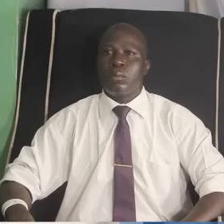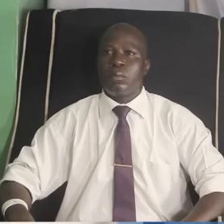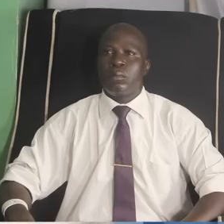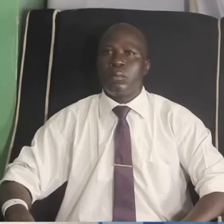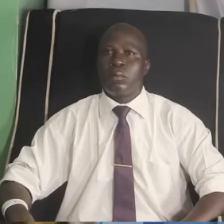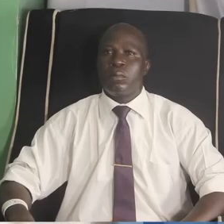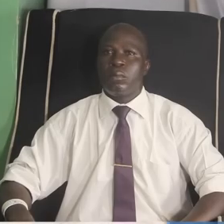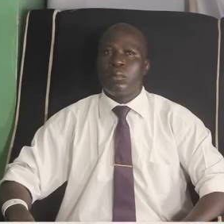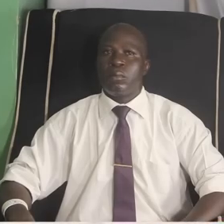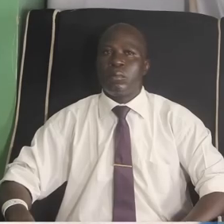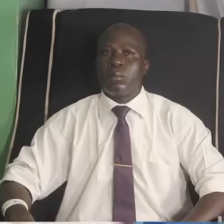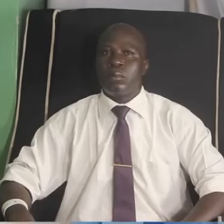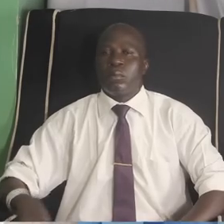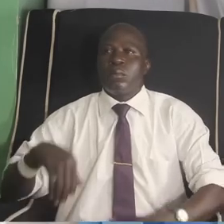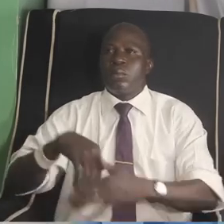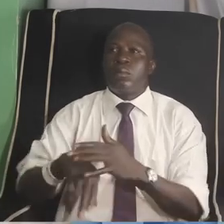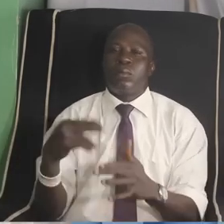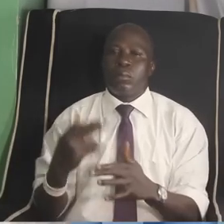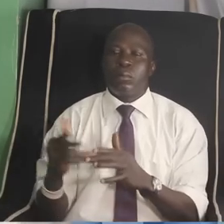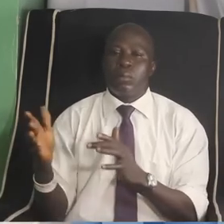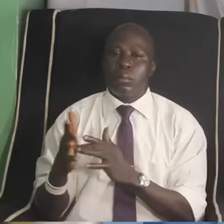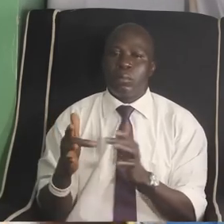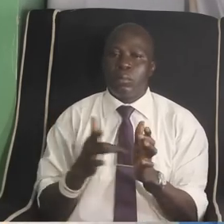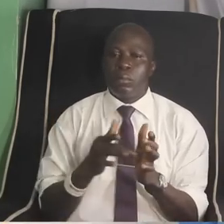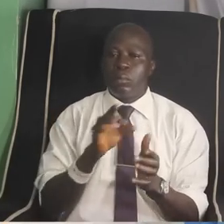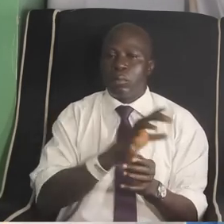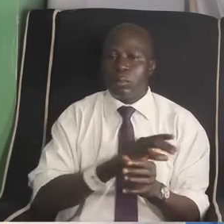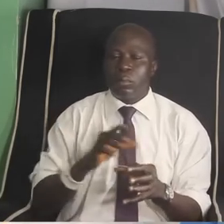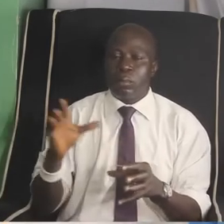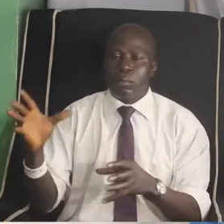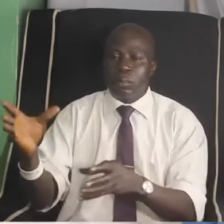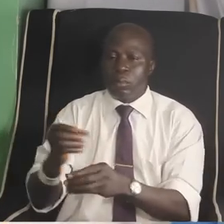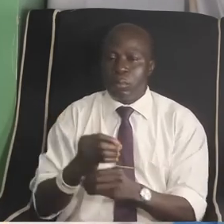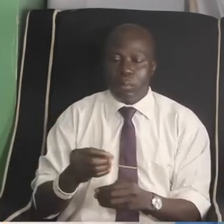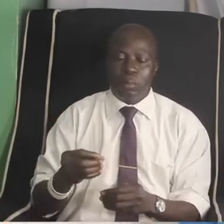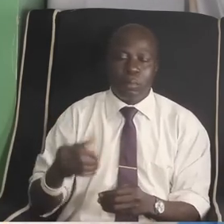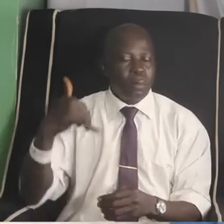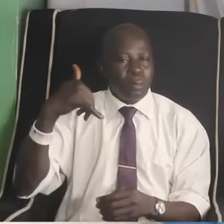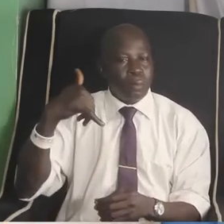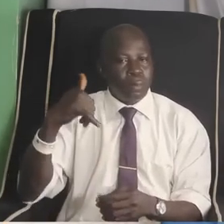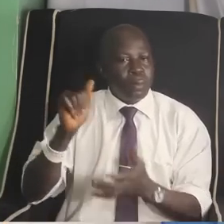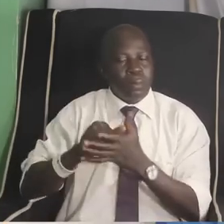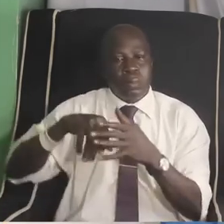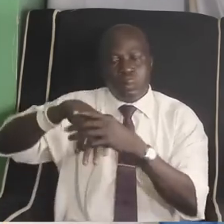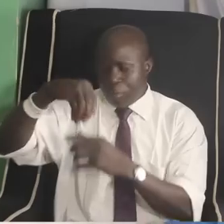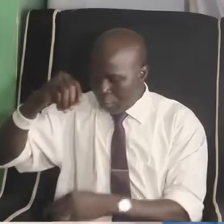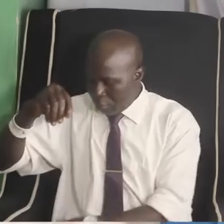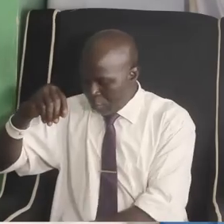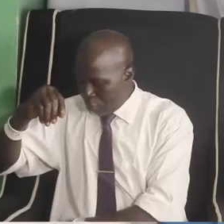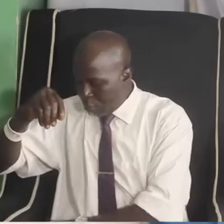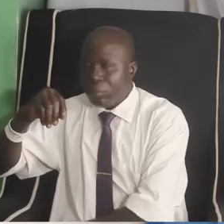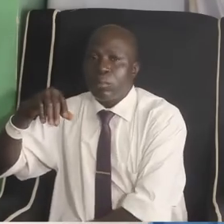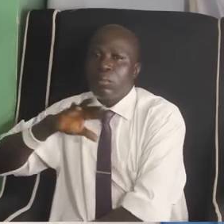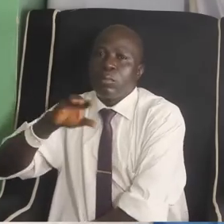mi re ban subi na yada Jesus mu phone to fi gba lati soke take your phone and bring it out mu phone yen soke bring your